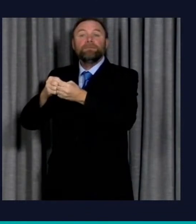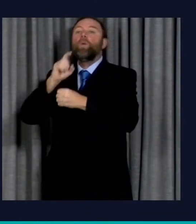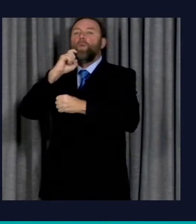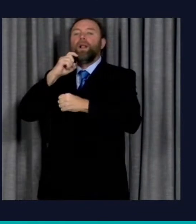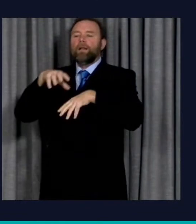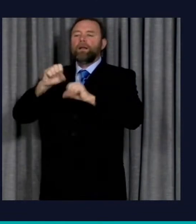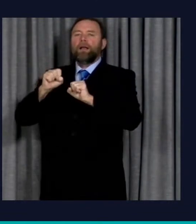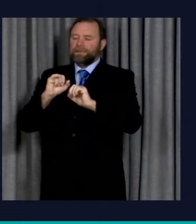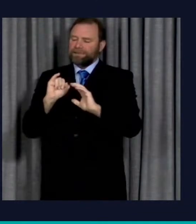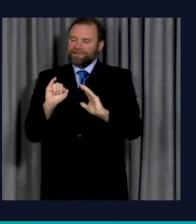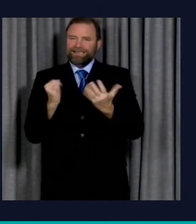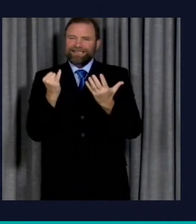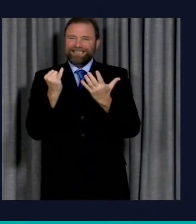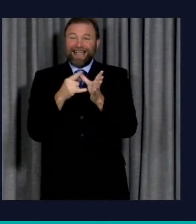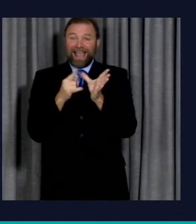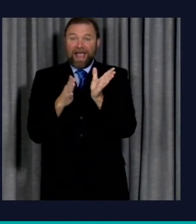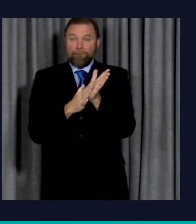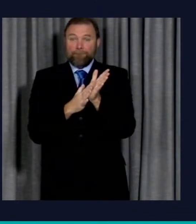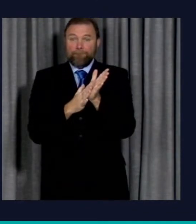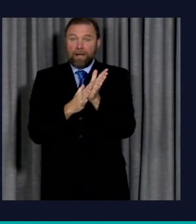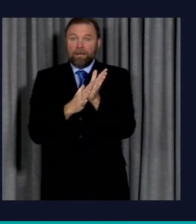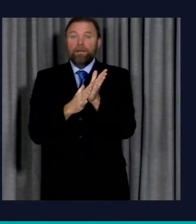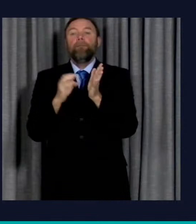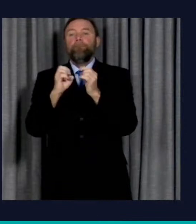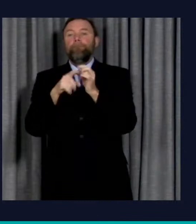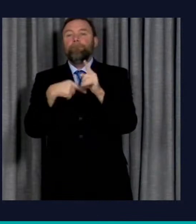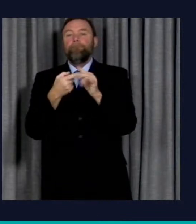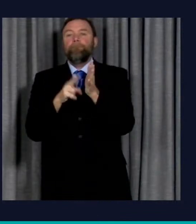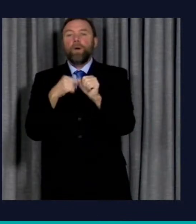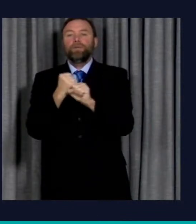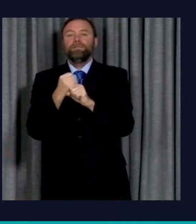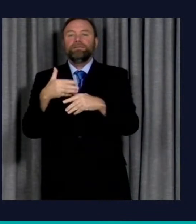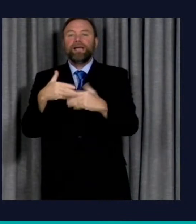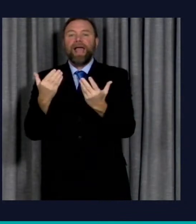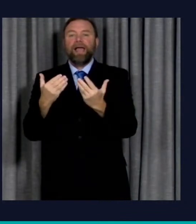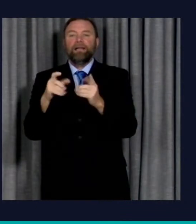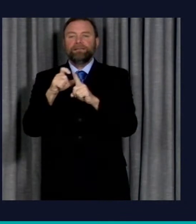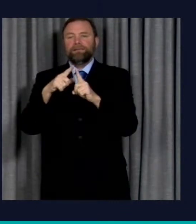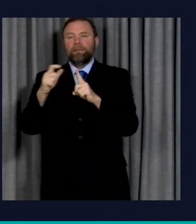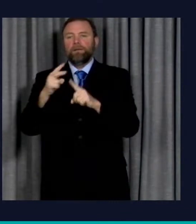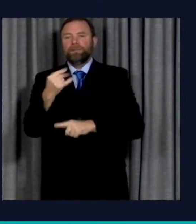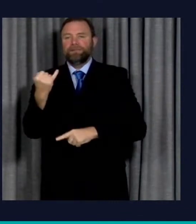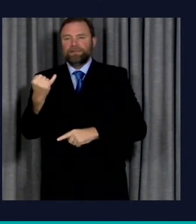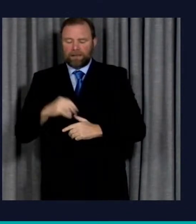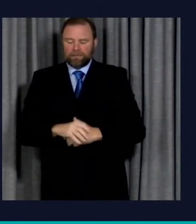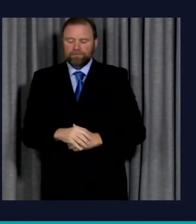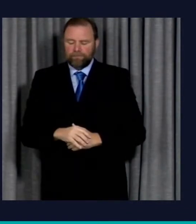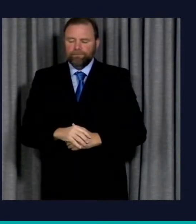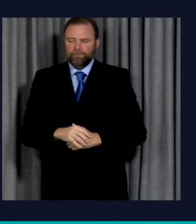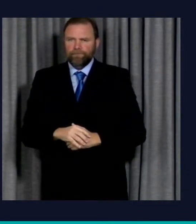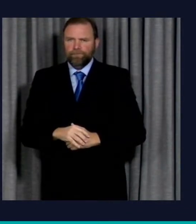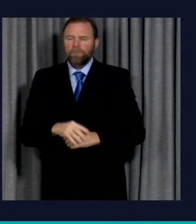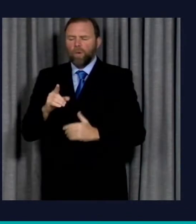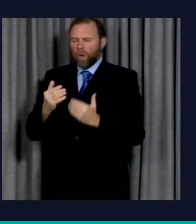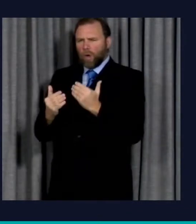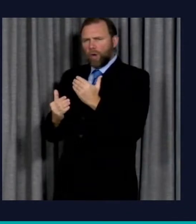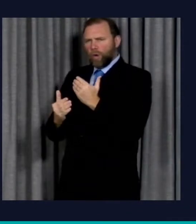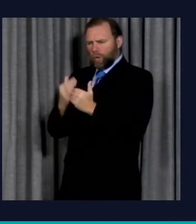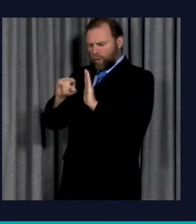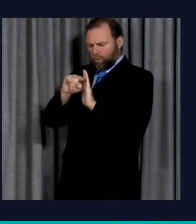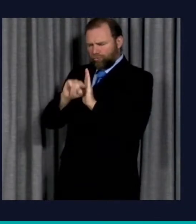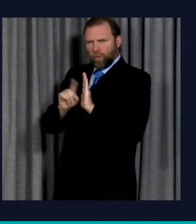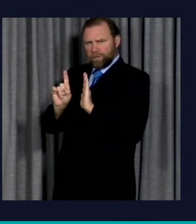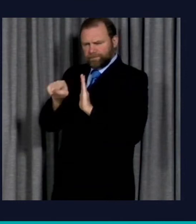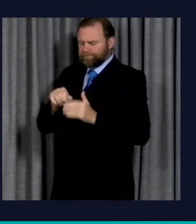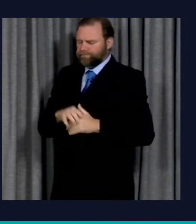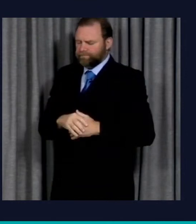from 6 a.m. on Boxing Day. The new measures will mean a general requirement of a 2-metre